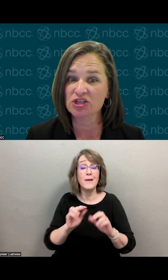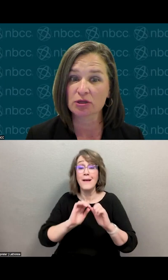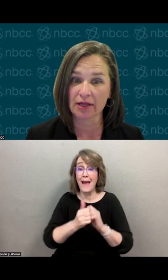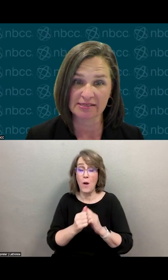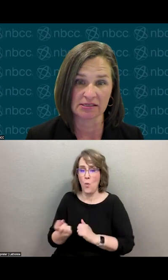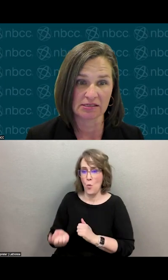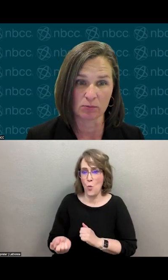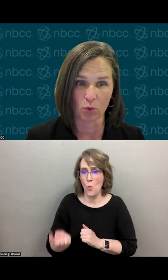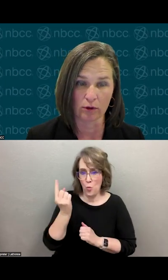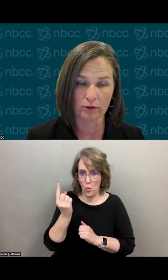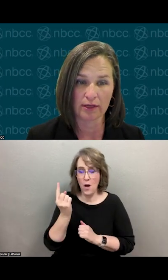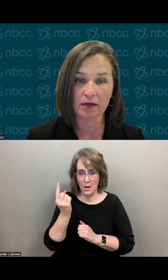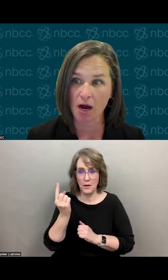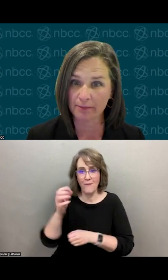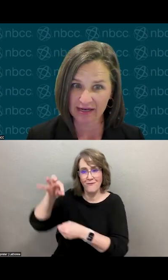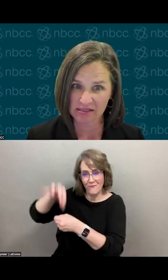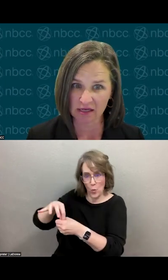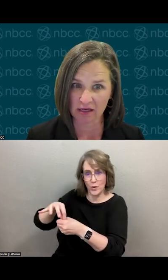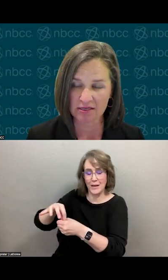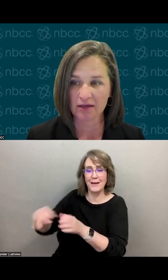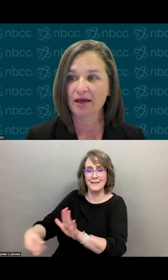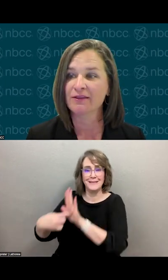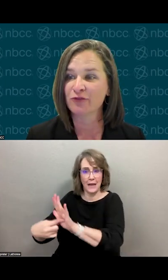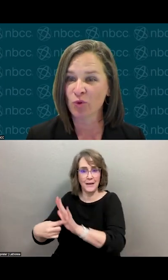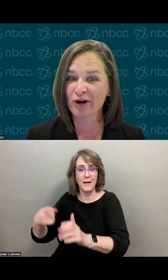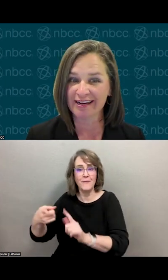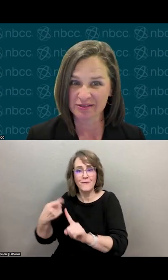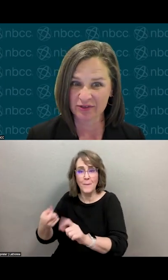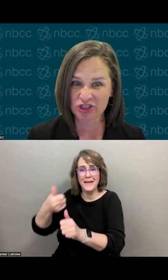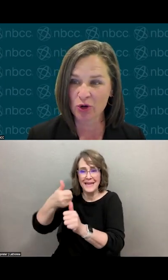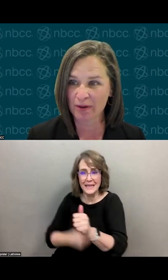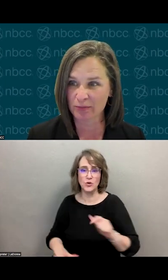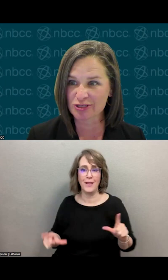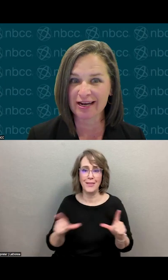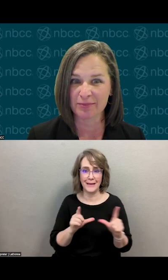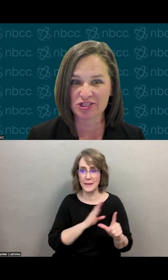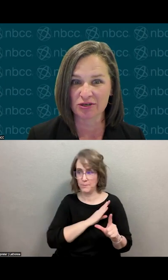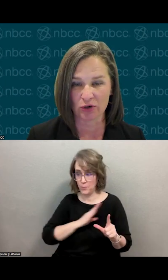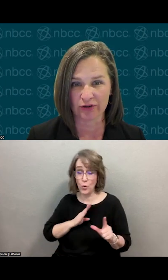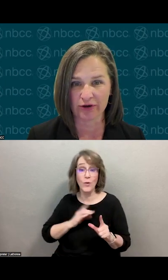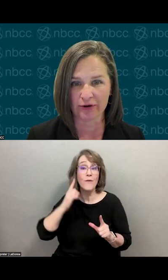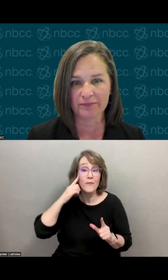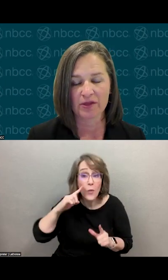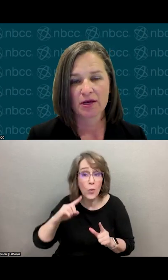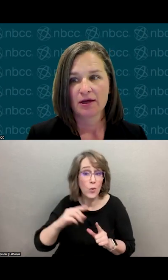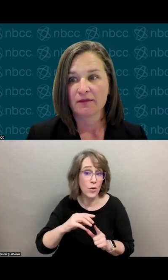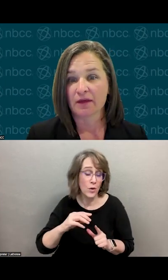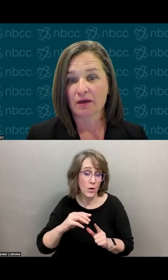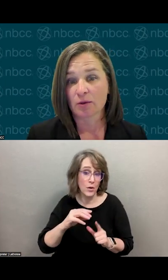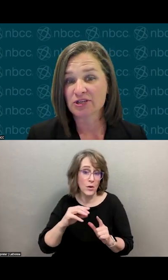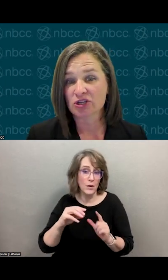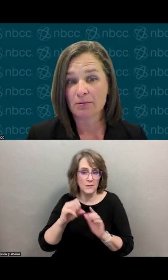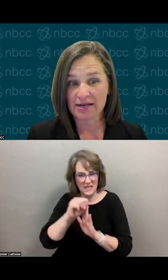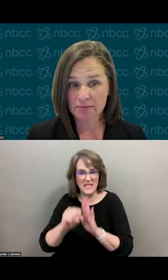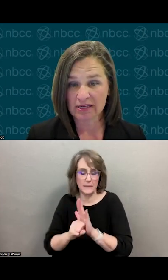from each licensing board in a compact state and the 4 ex officio members that I mentioned earlier.